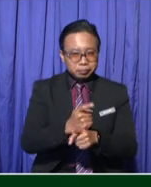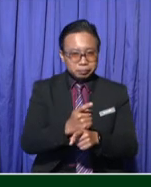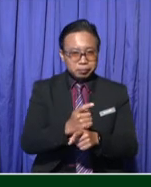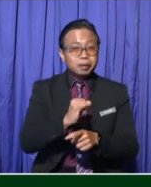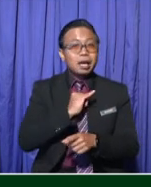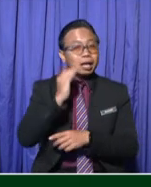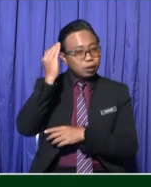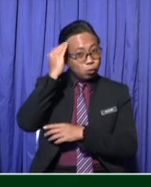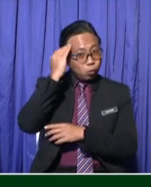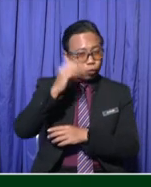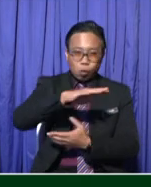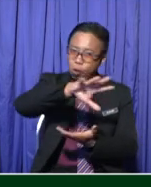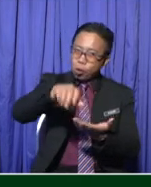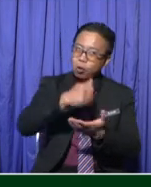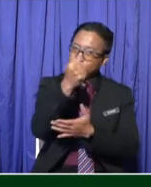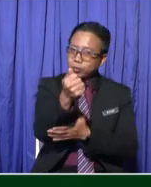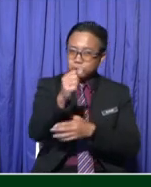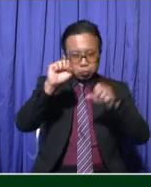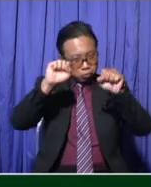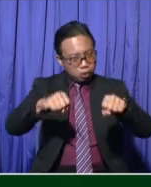know all of you can do it.